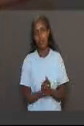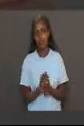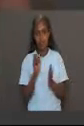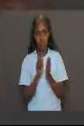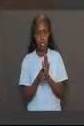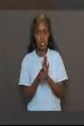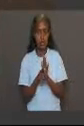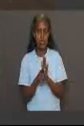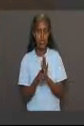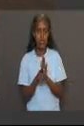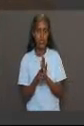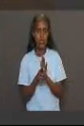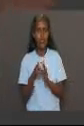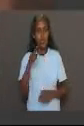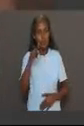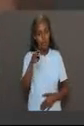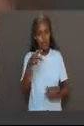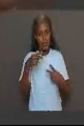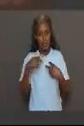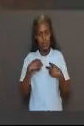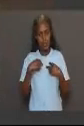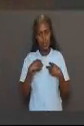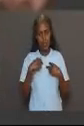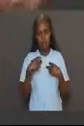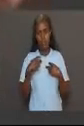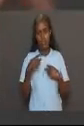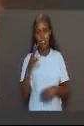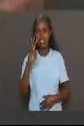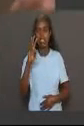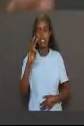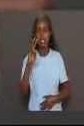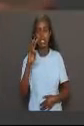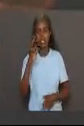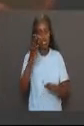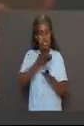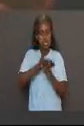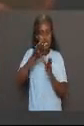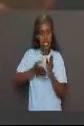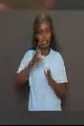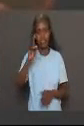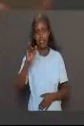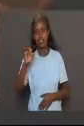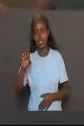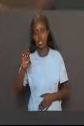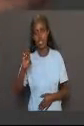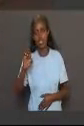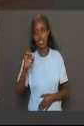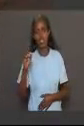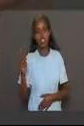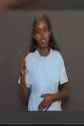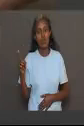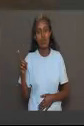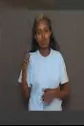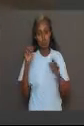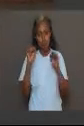example, if you had a 6-sided die, the possible set